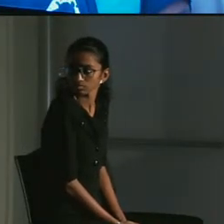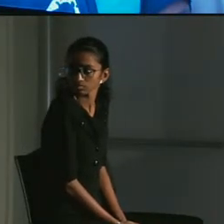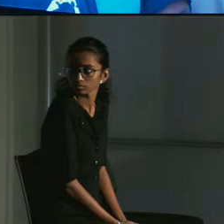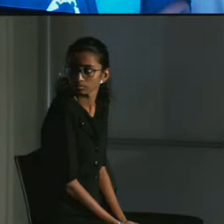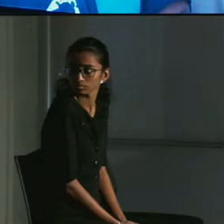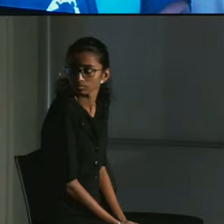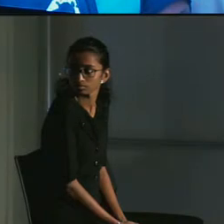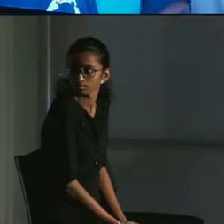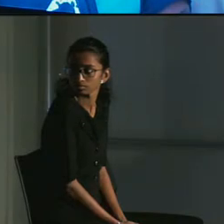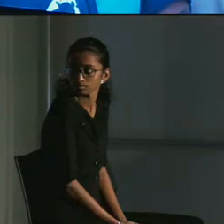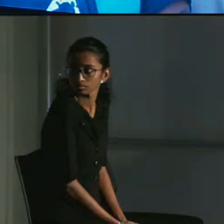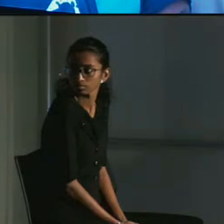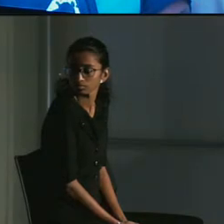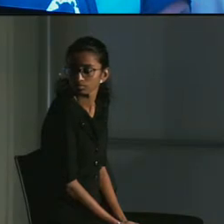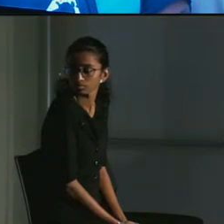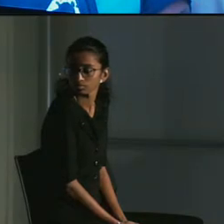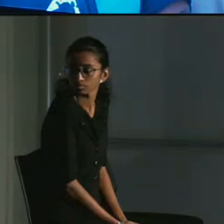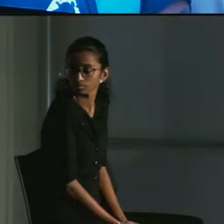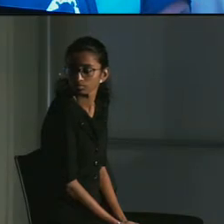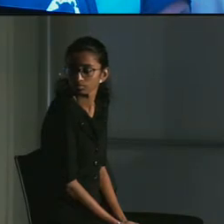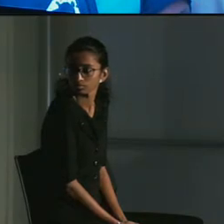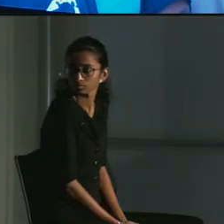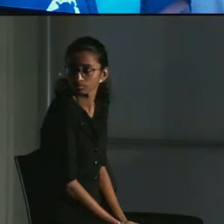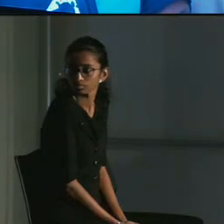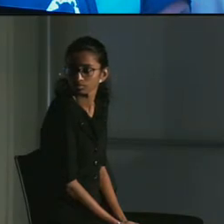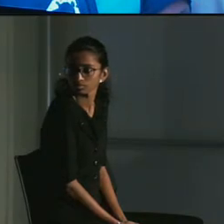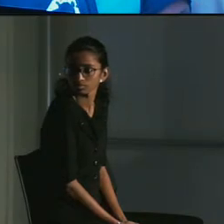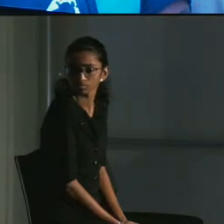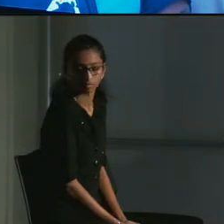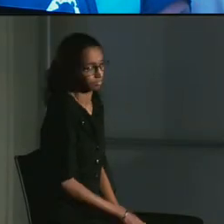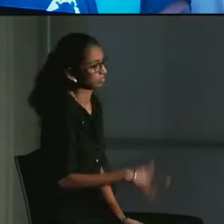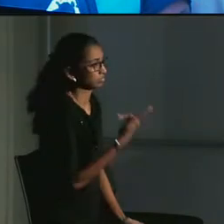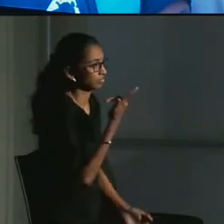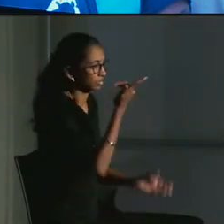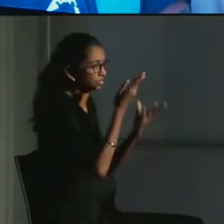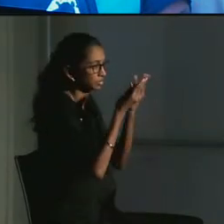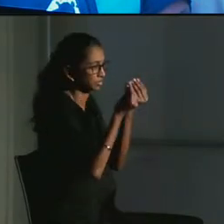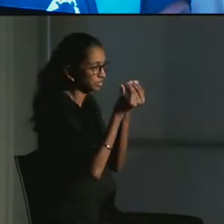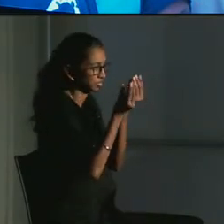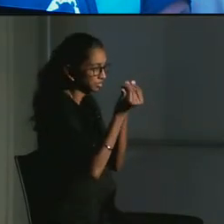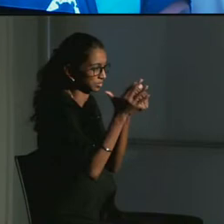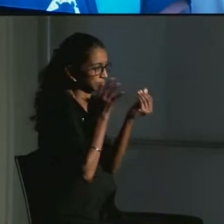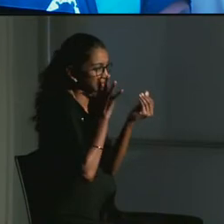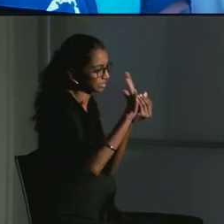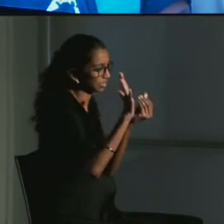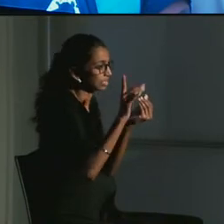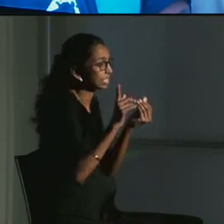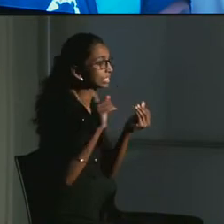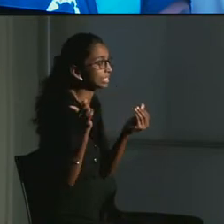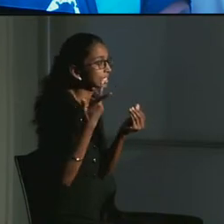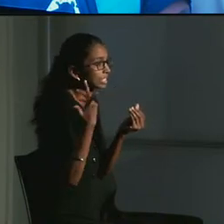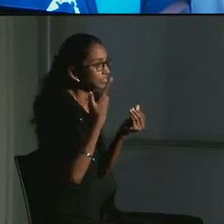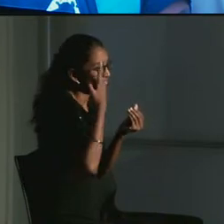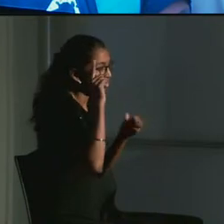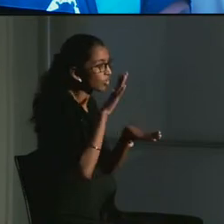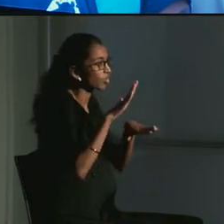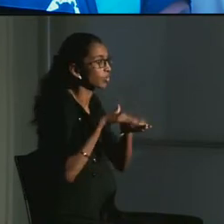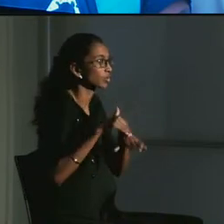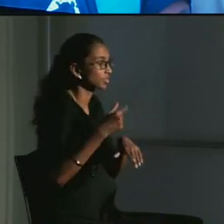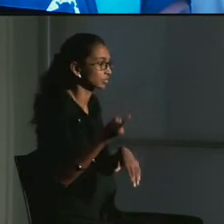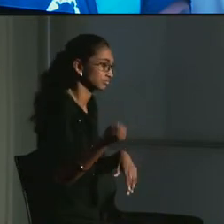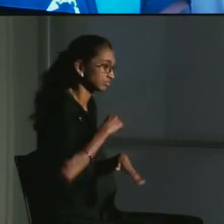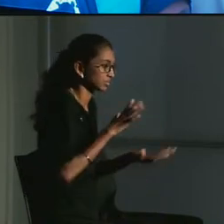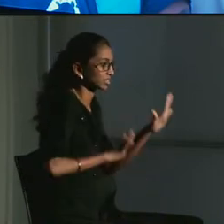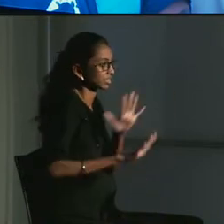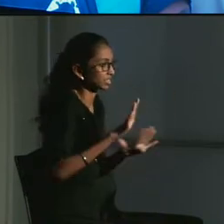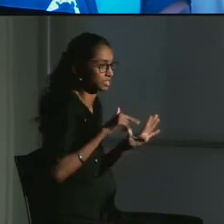While that thought itself out, That was just a call to action video that